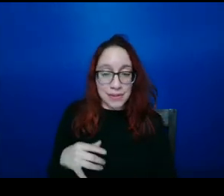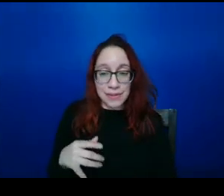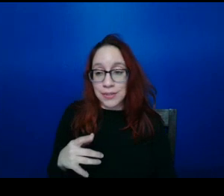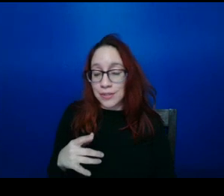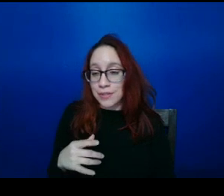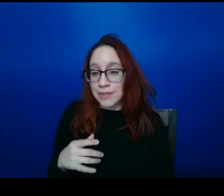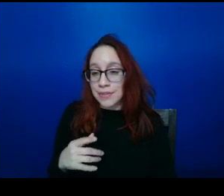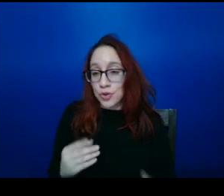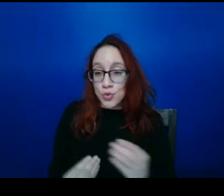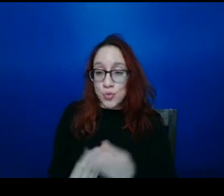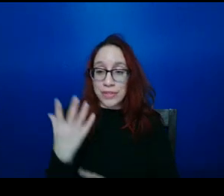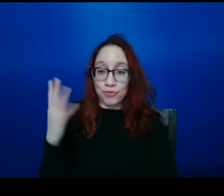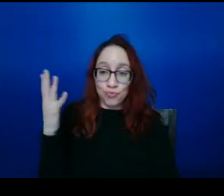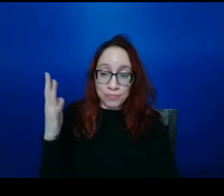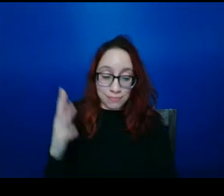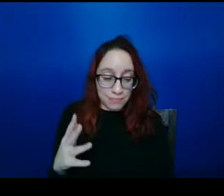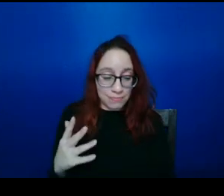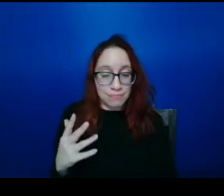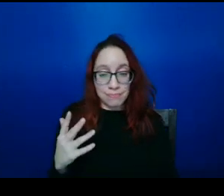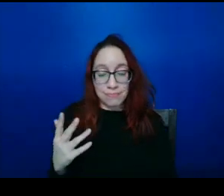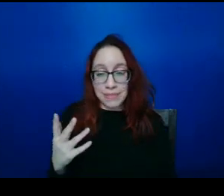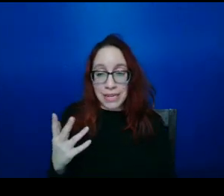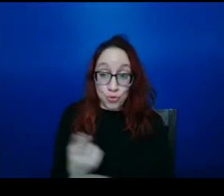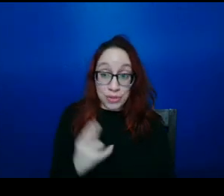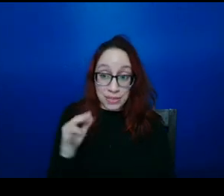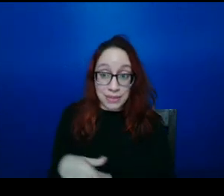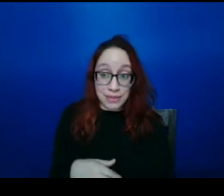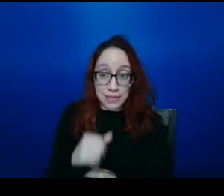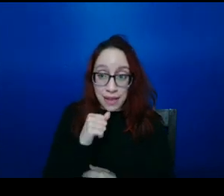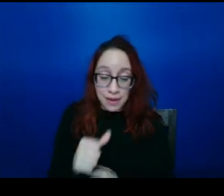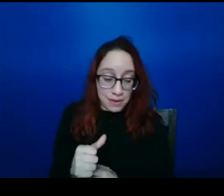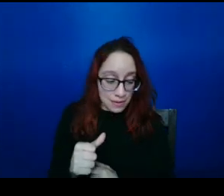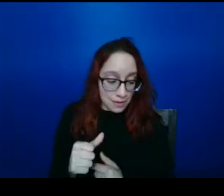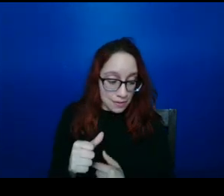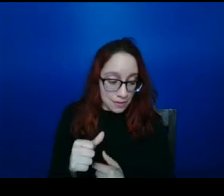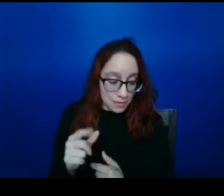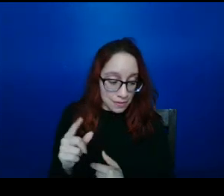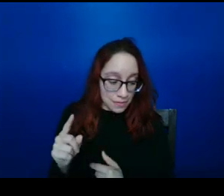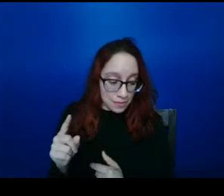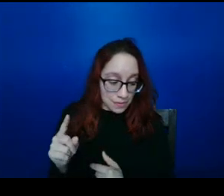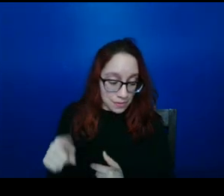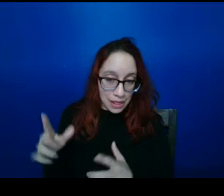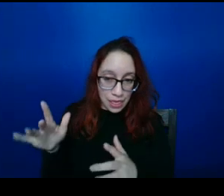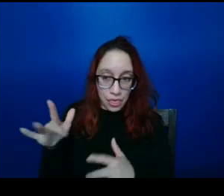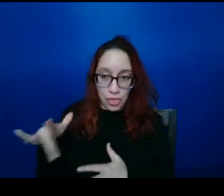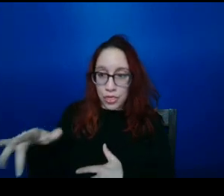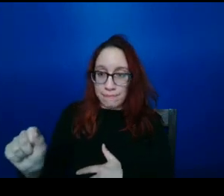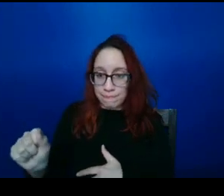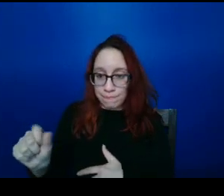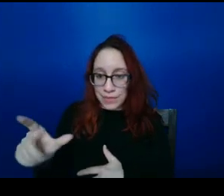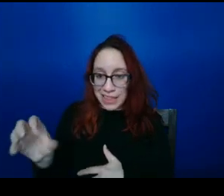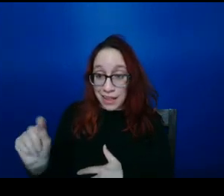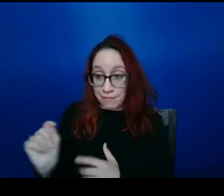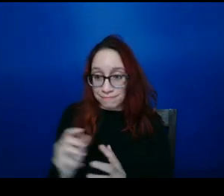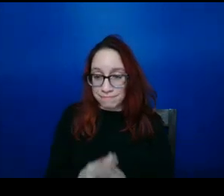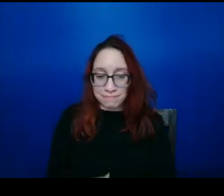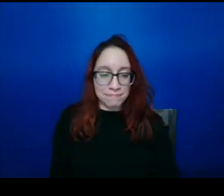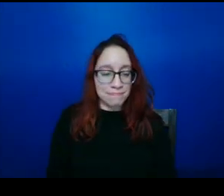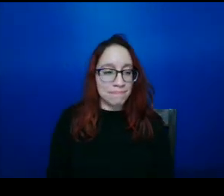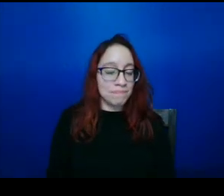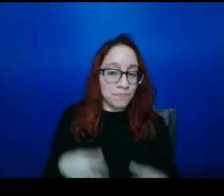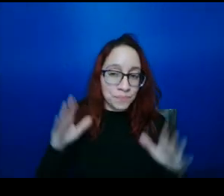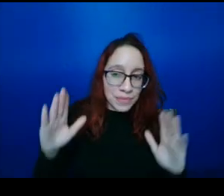growing some trees and making use of it so that it doesn't, it's not just an empty lot, so.